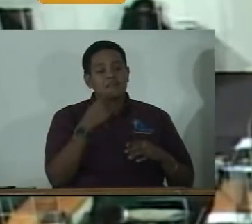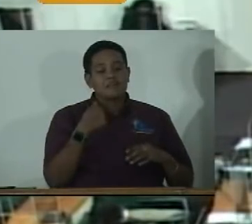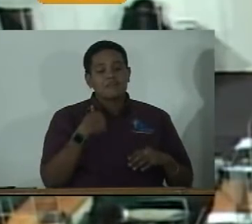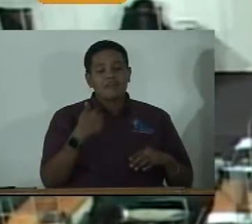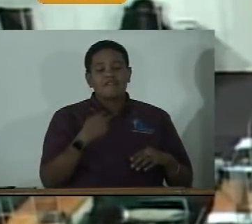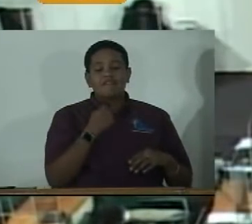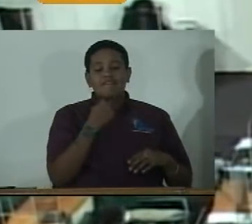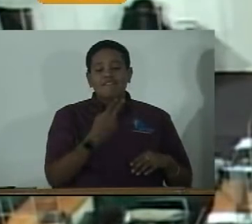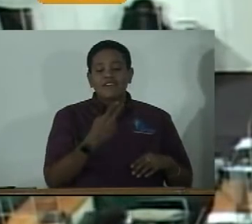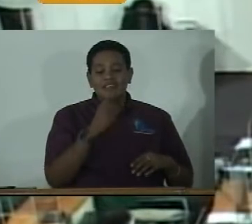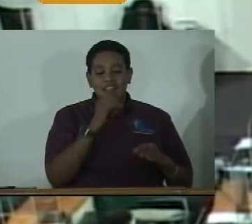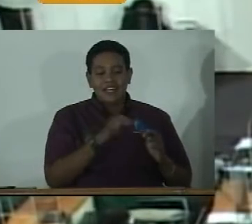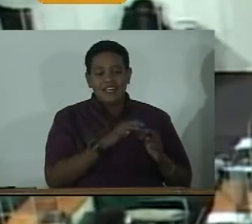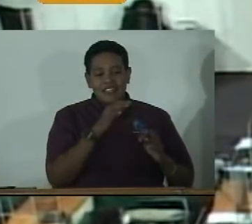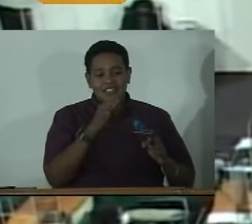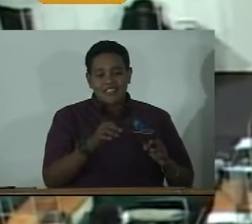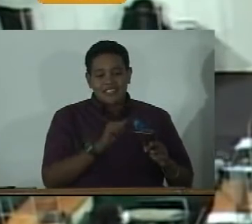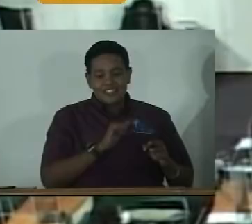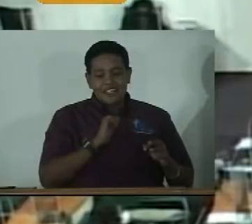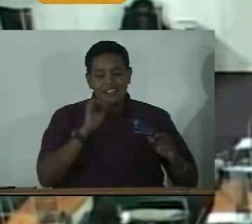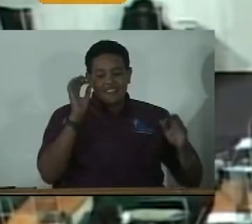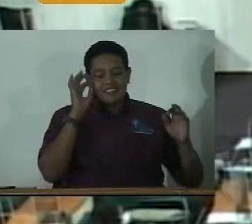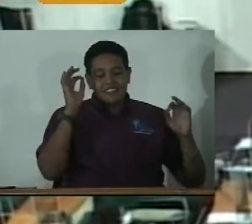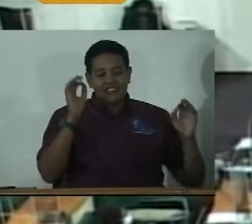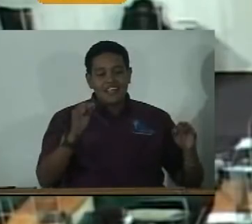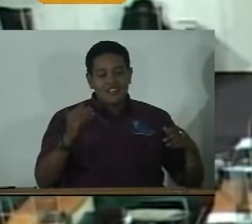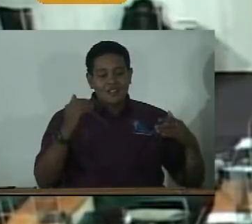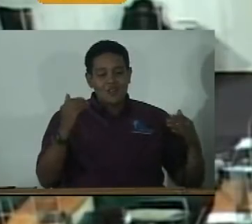by extension, I decided to